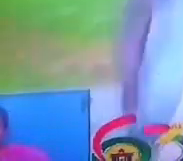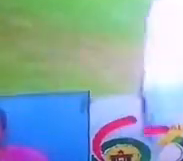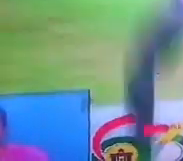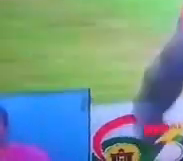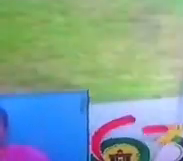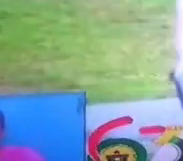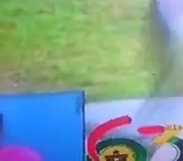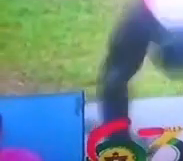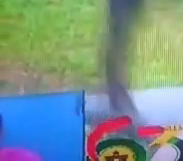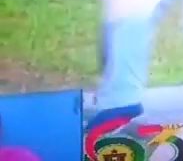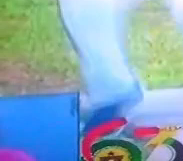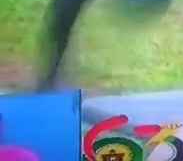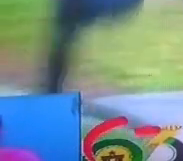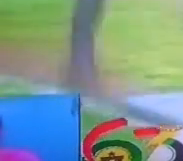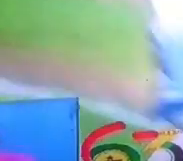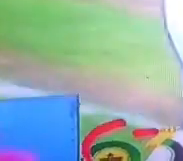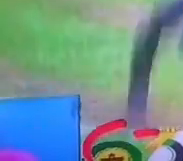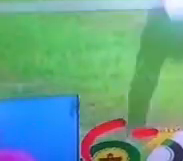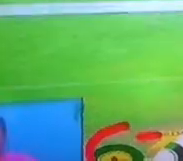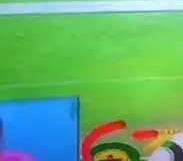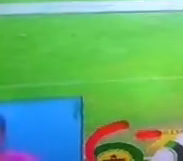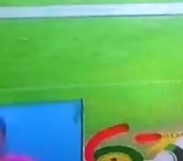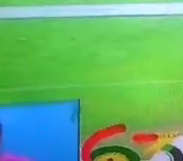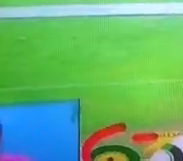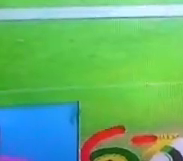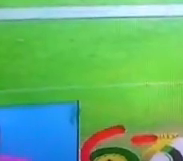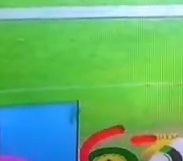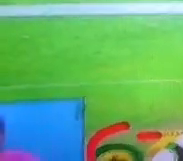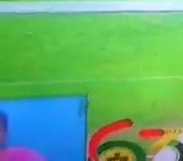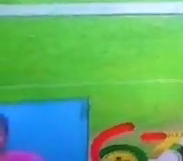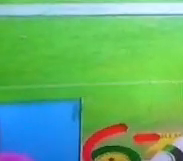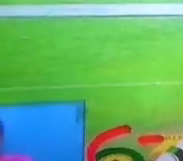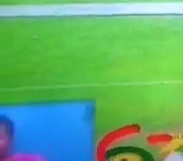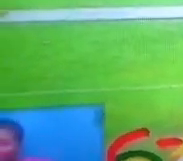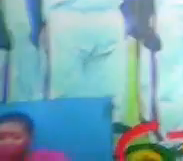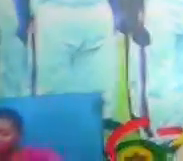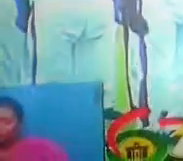Do not try this at home. You will feel dizzy. I'm already feeling dizzy on his behalf.